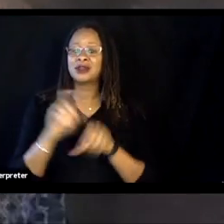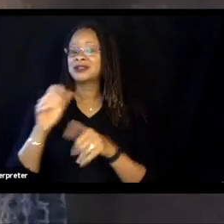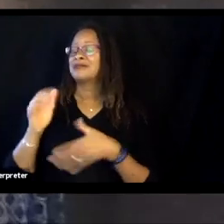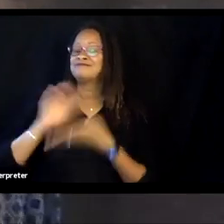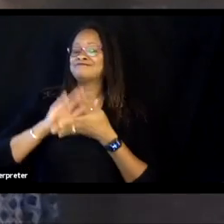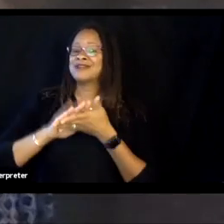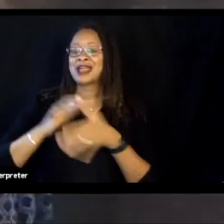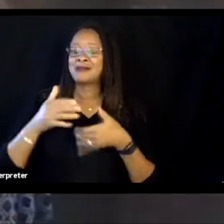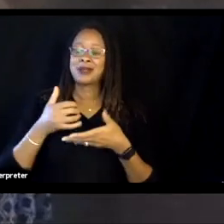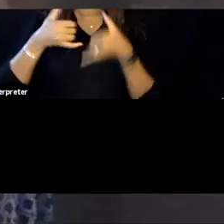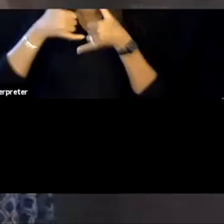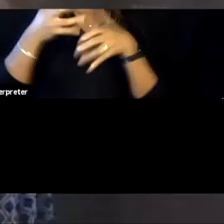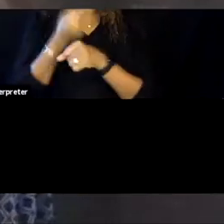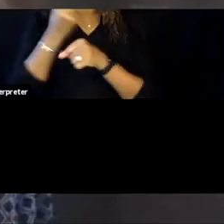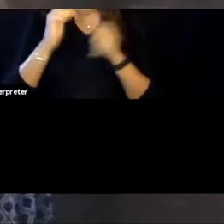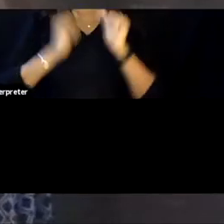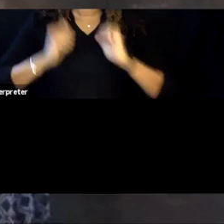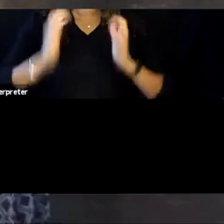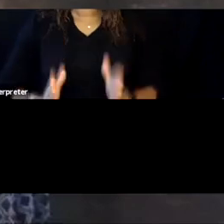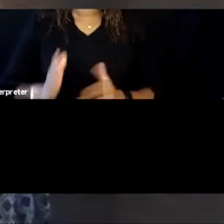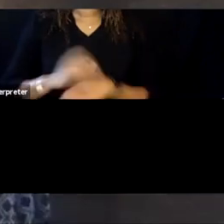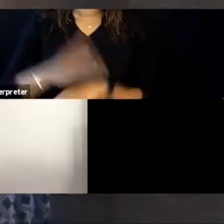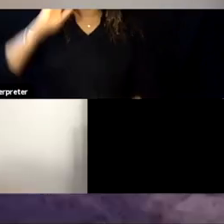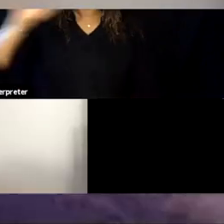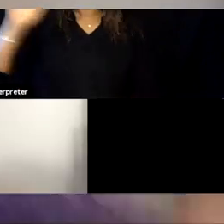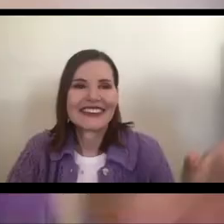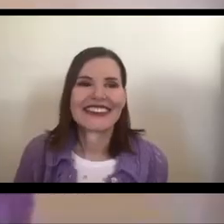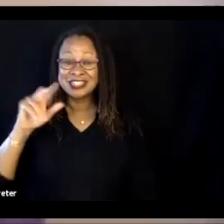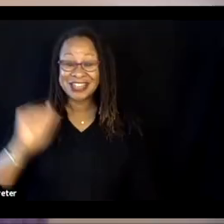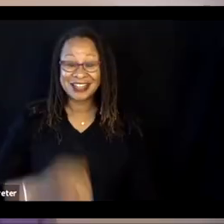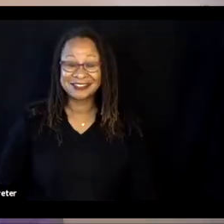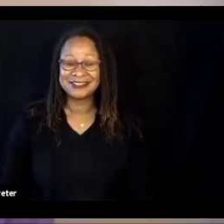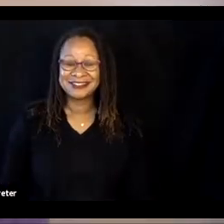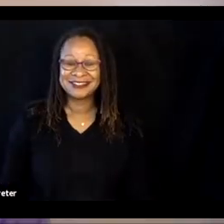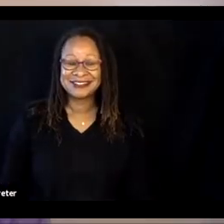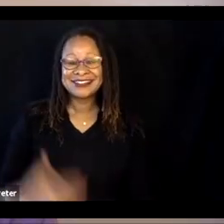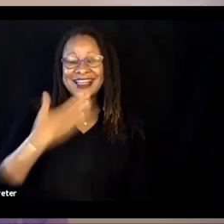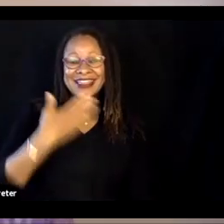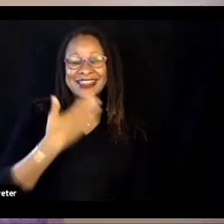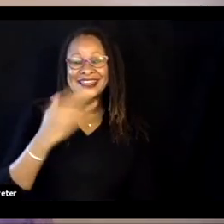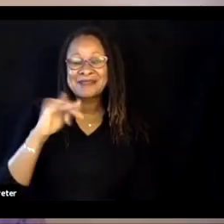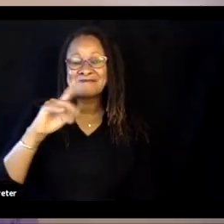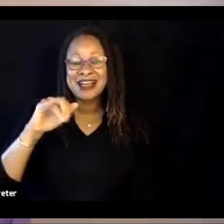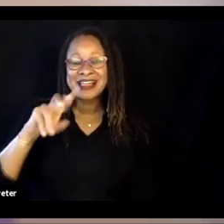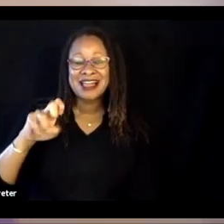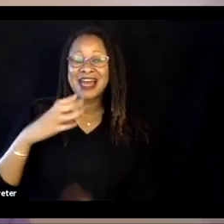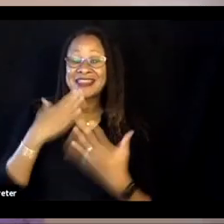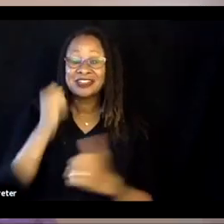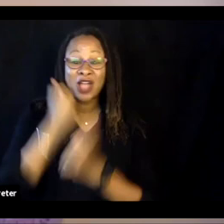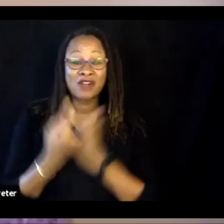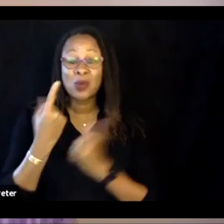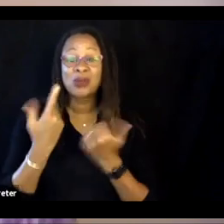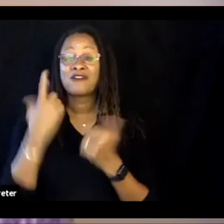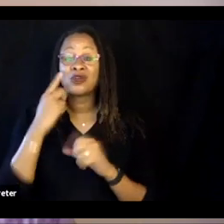Award-winning actor. Take it away, Geena. All right. Thank you, Madeline. Thanks to everybody so much for